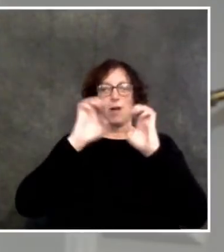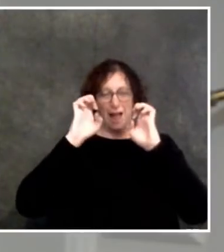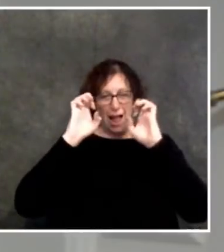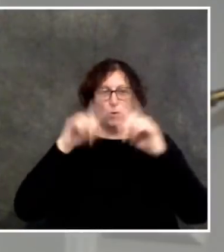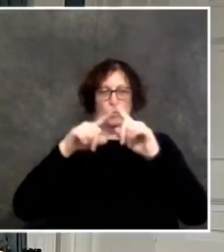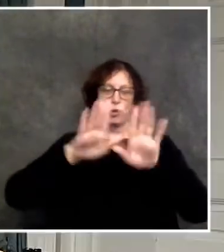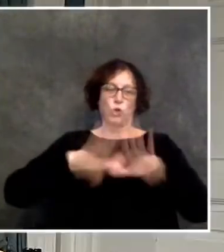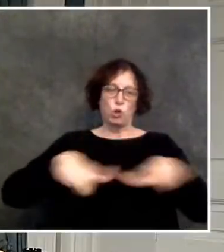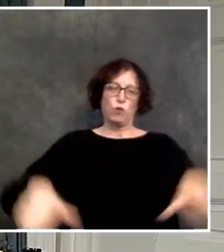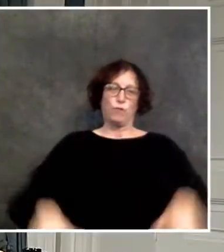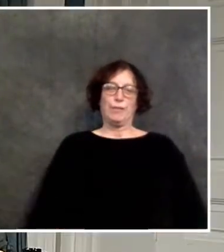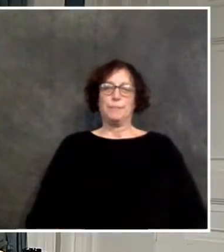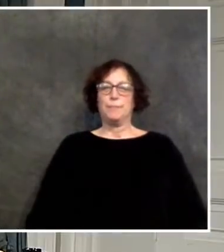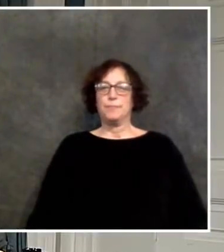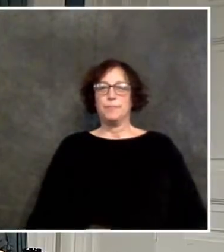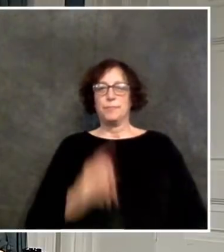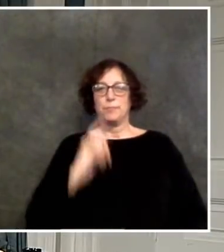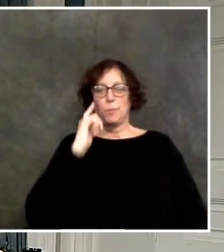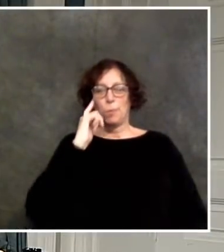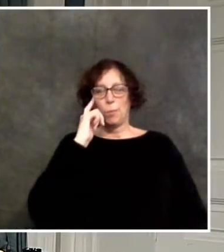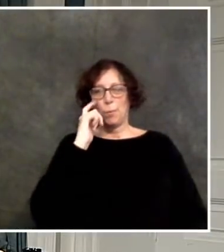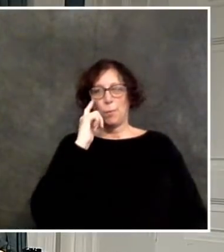Next, we have Jennifer from AP.